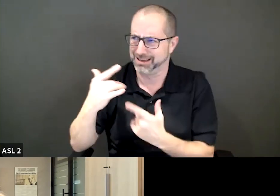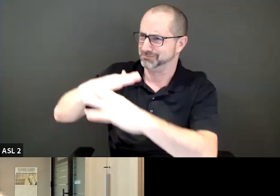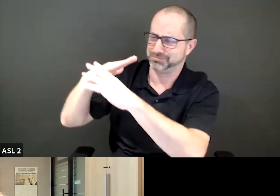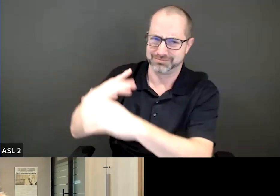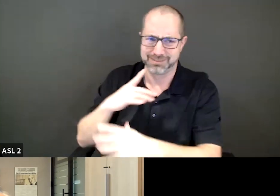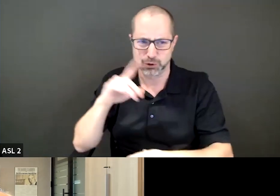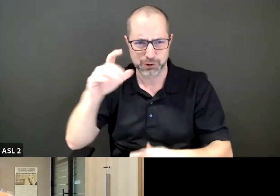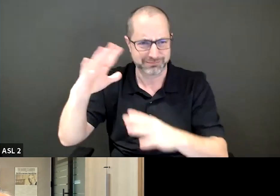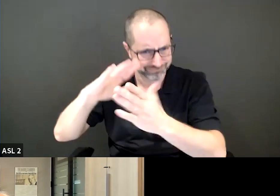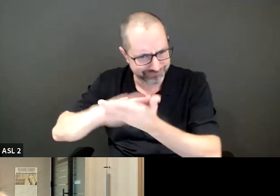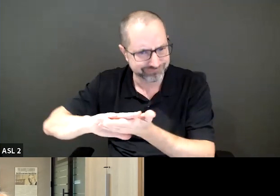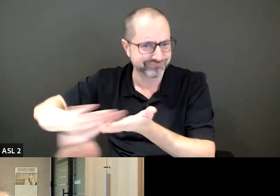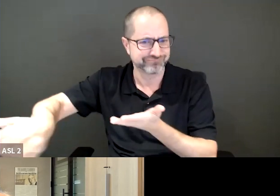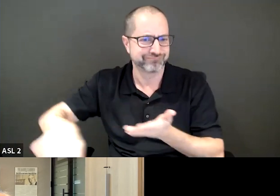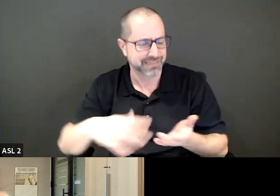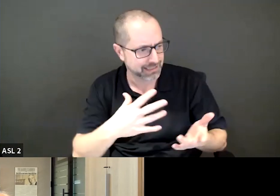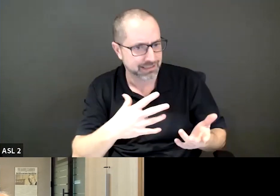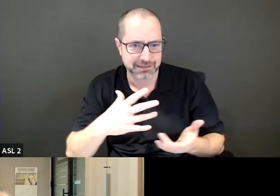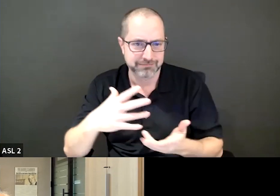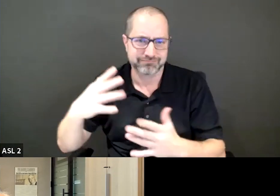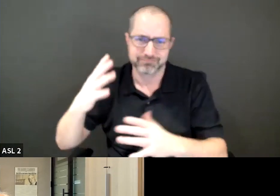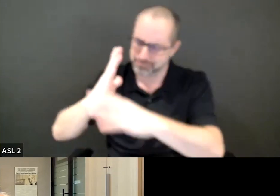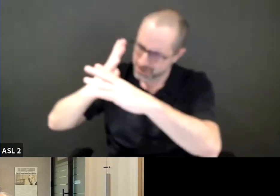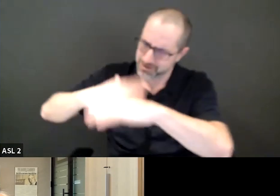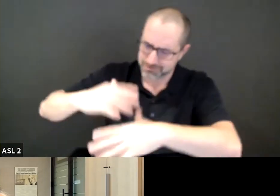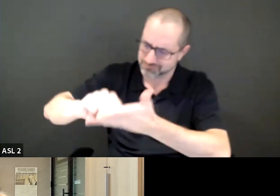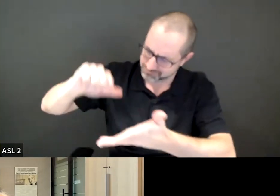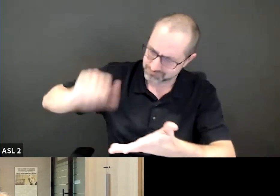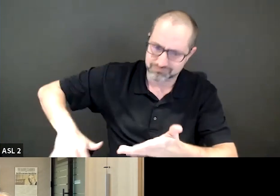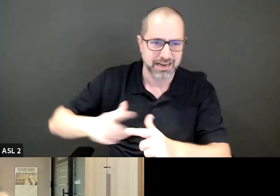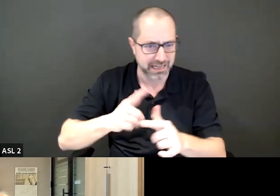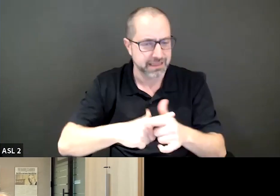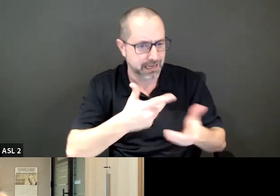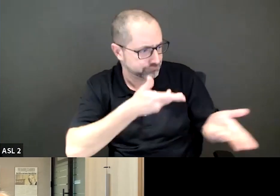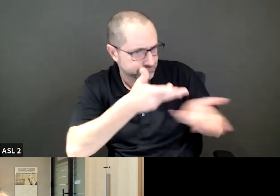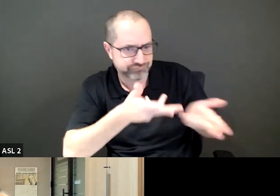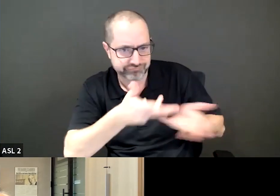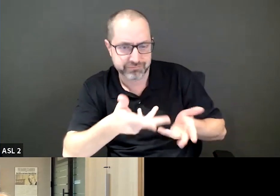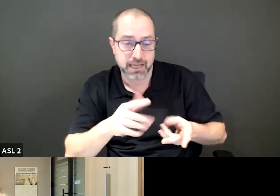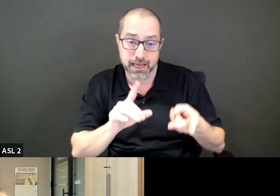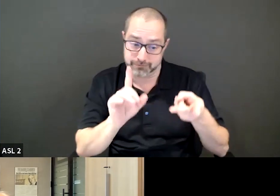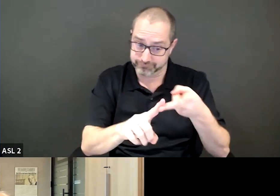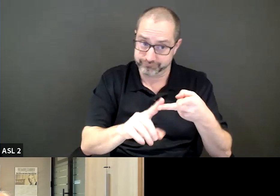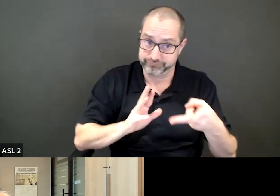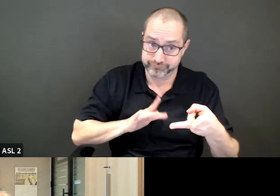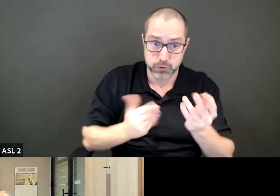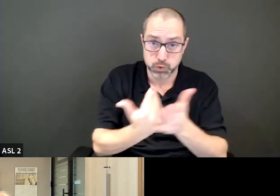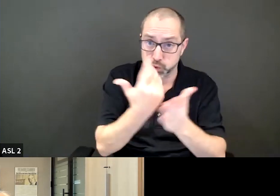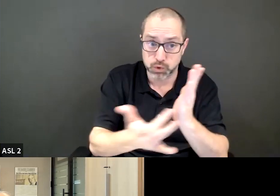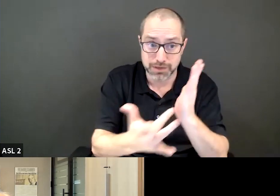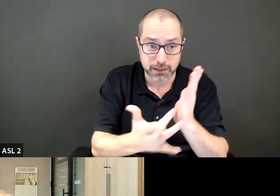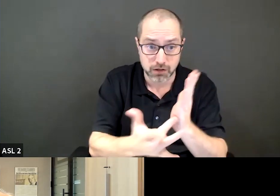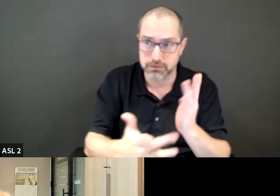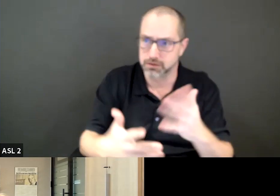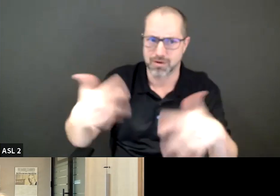people. And the other is that new technologies will allow us to do things that we've never been able to do before